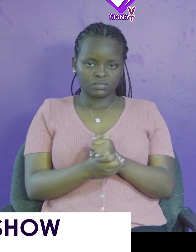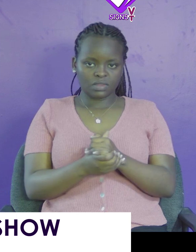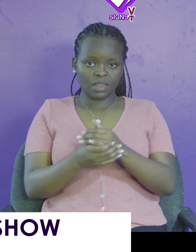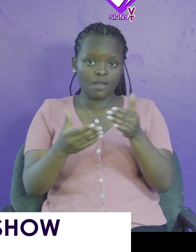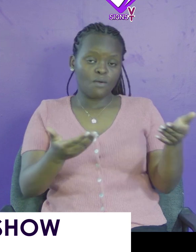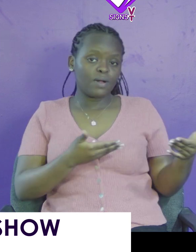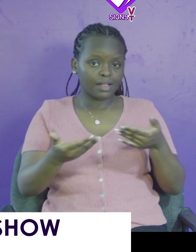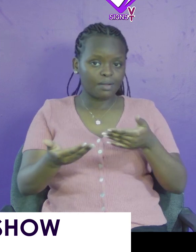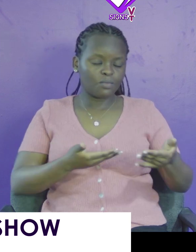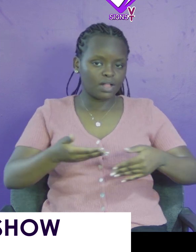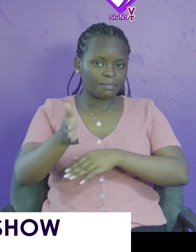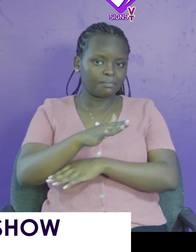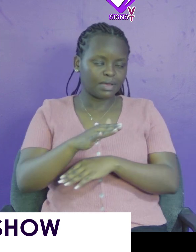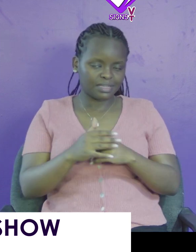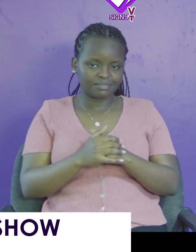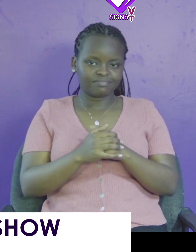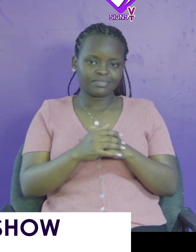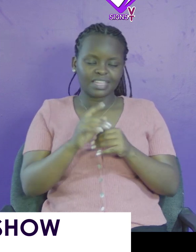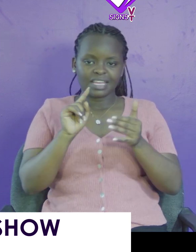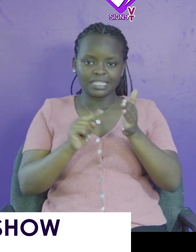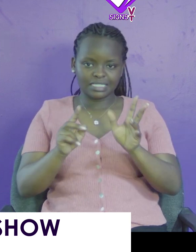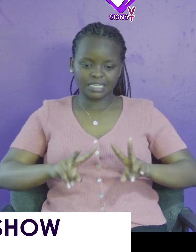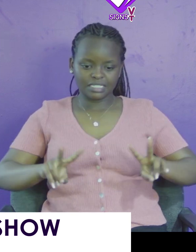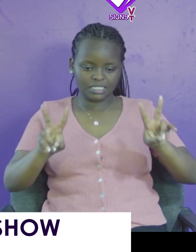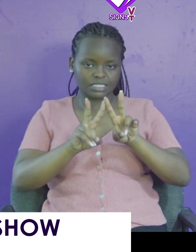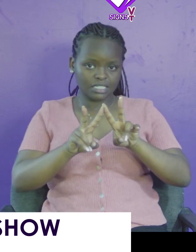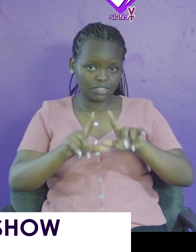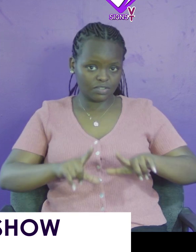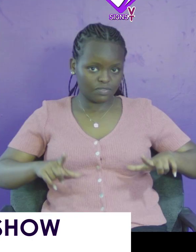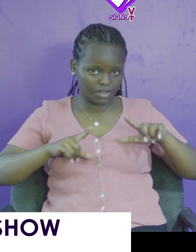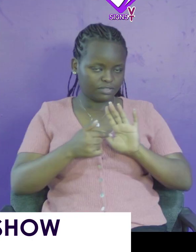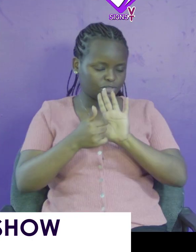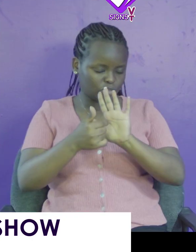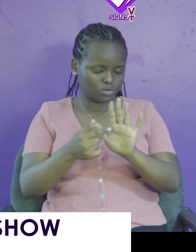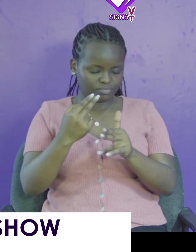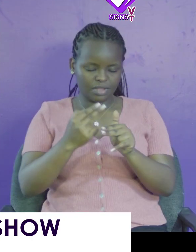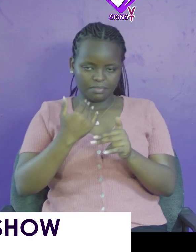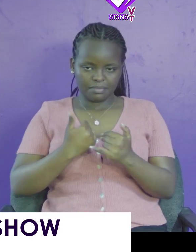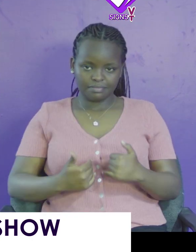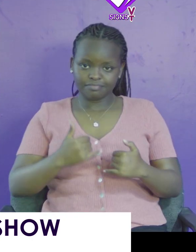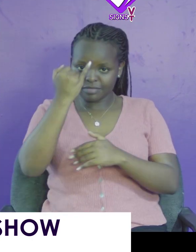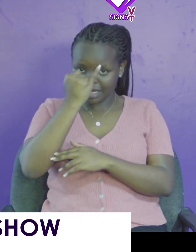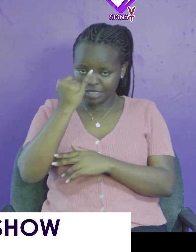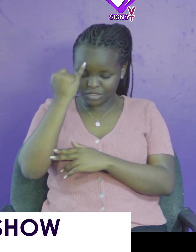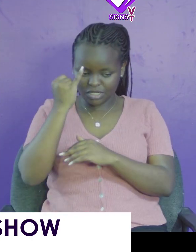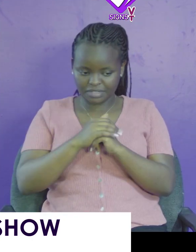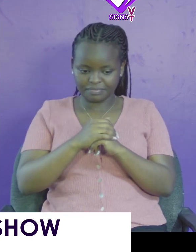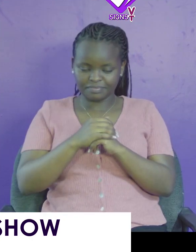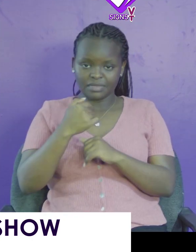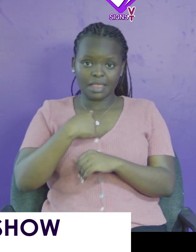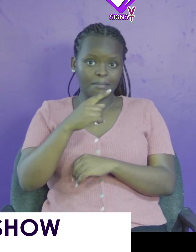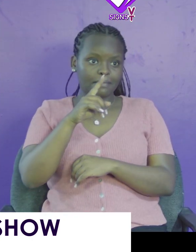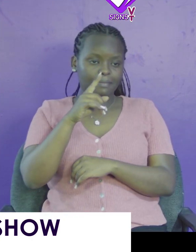Welcome back. Welcome back. This is the Treasures of Life show, and my name is Jonas Simba. I am with one